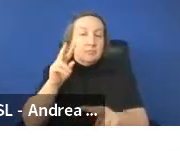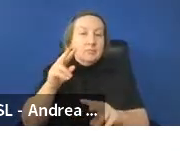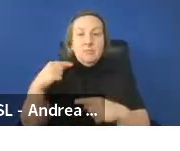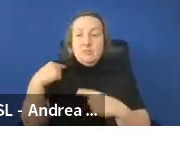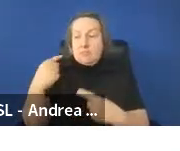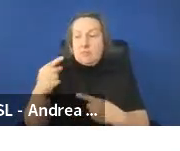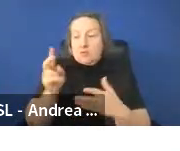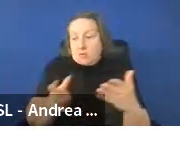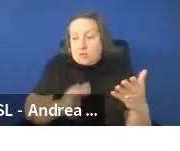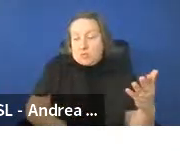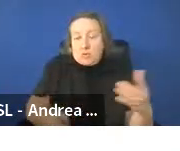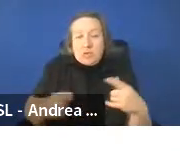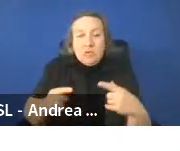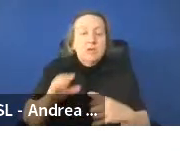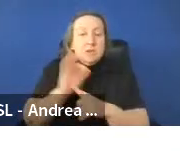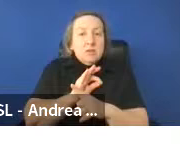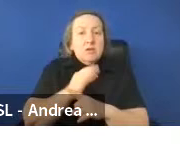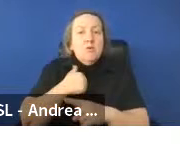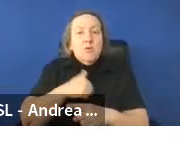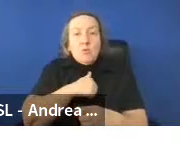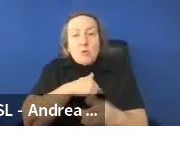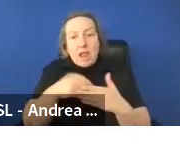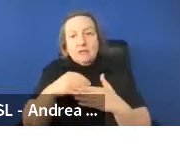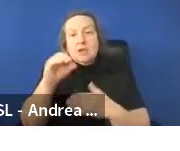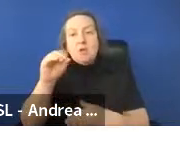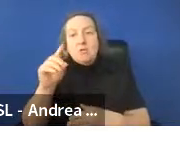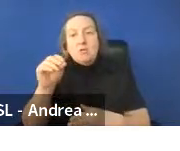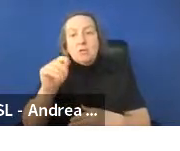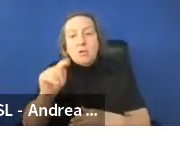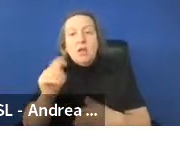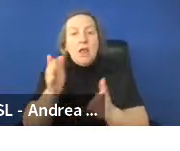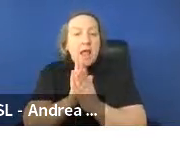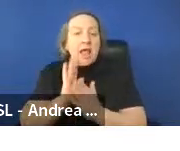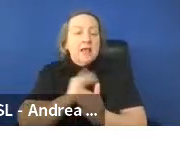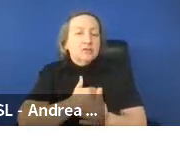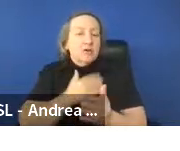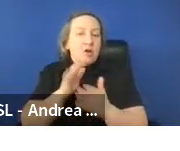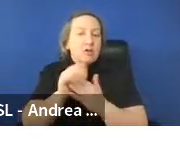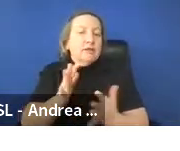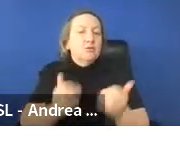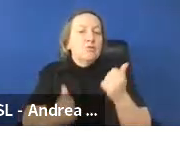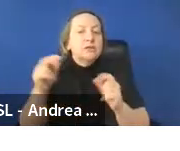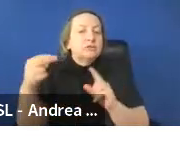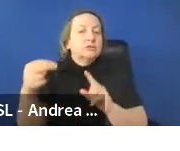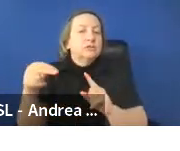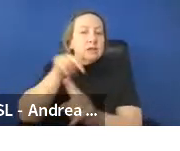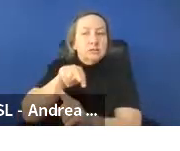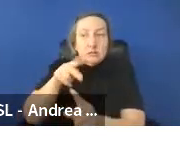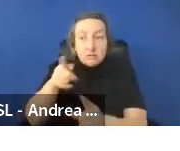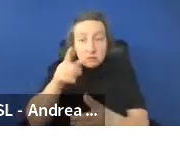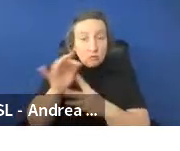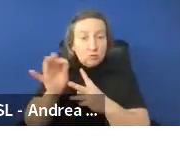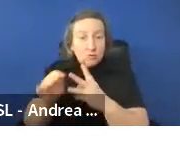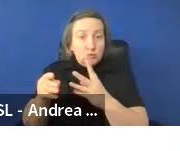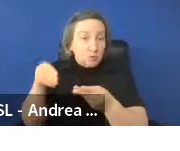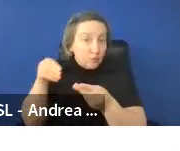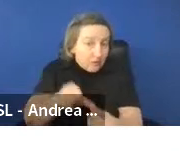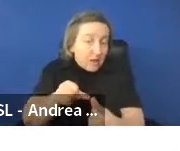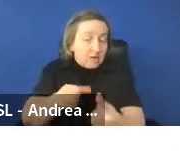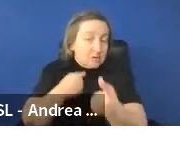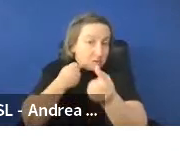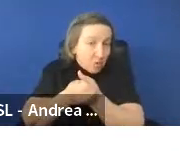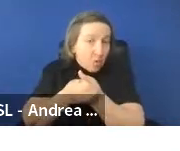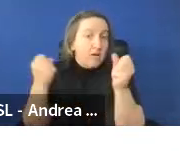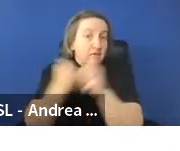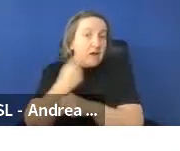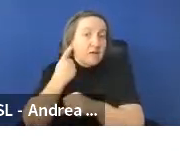9 months, we've been rallying outside ODOT asking our leaders, which side are you on? Will you choose to fund, support, and fight